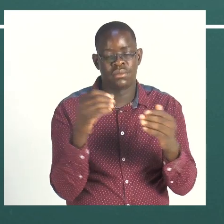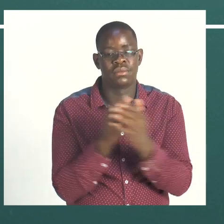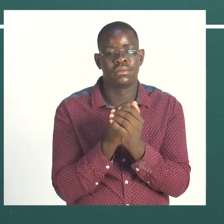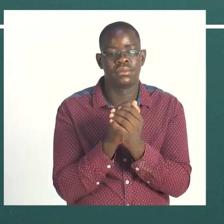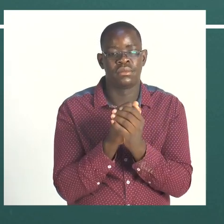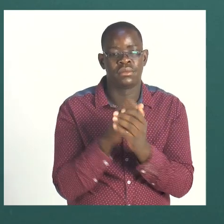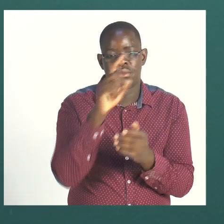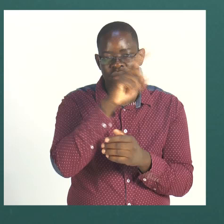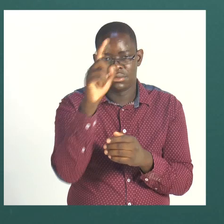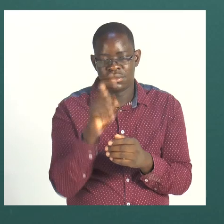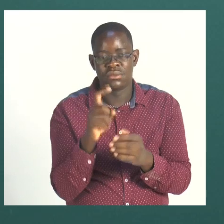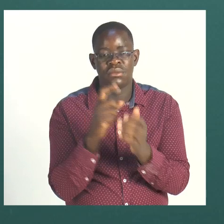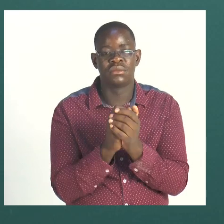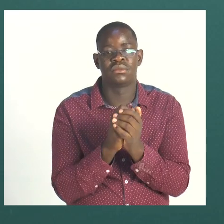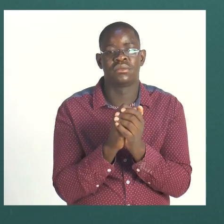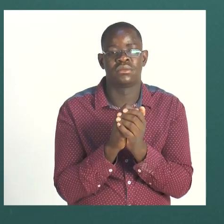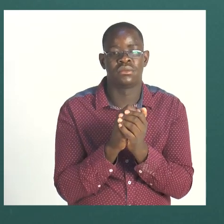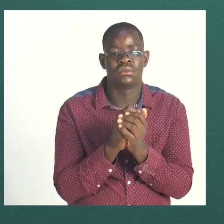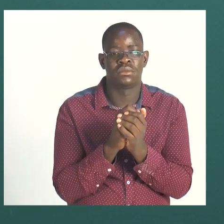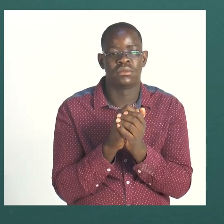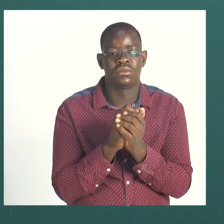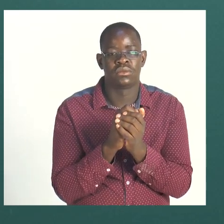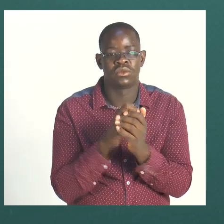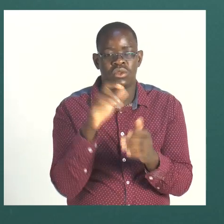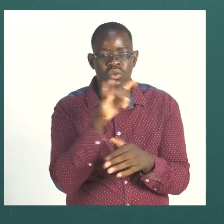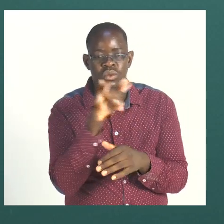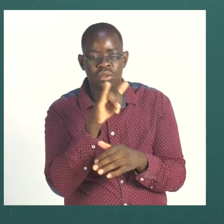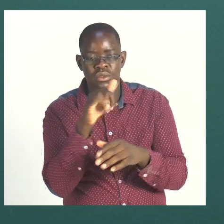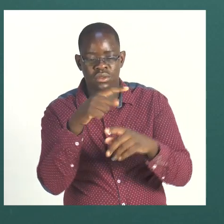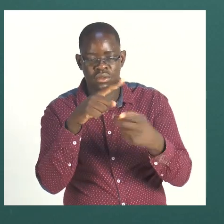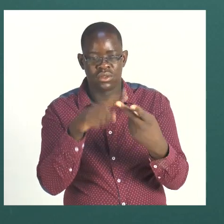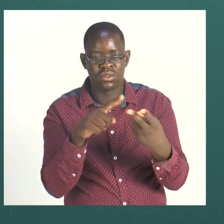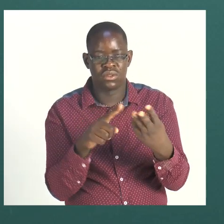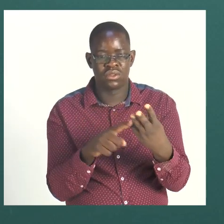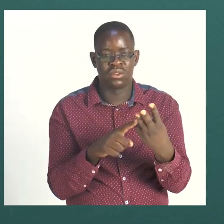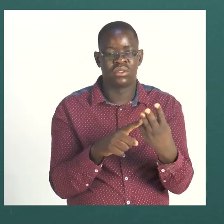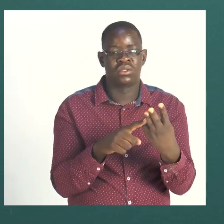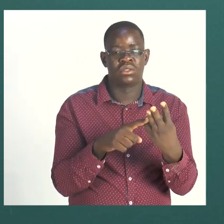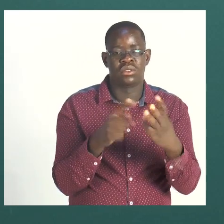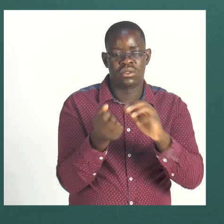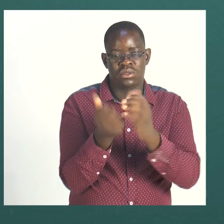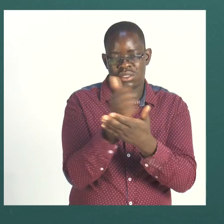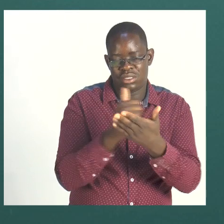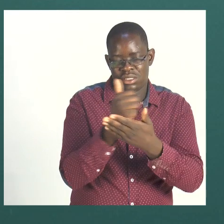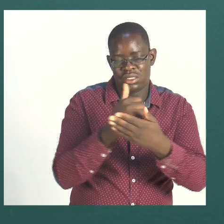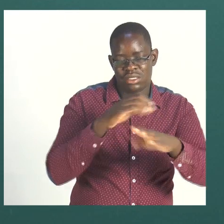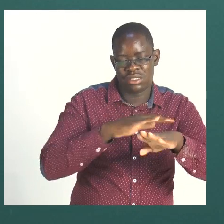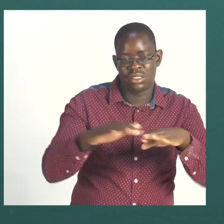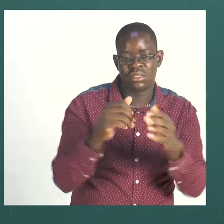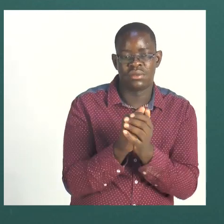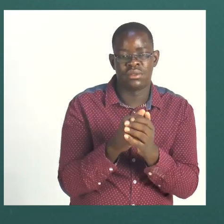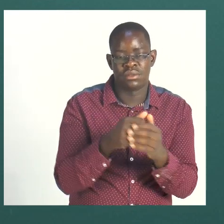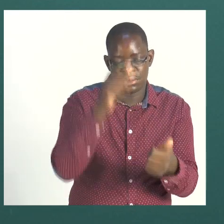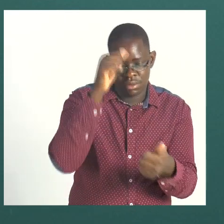It's a short question. Here it is. Which of the following is a land reclamation method?